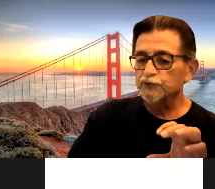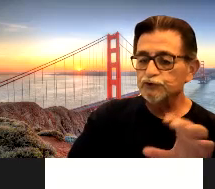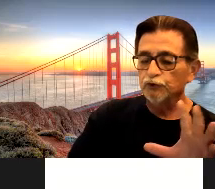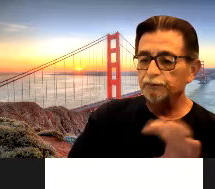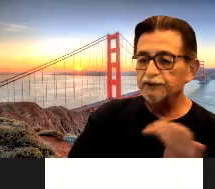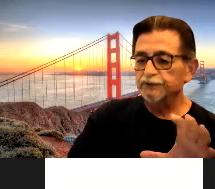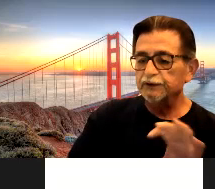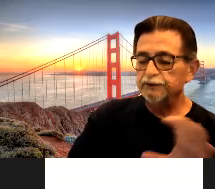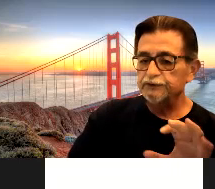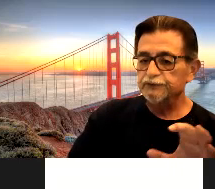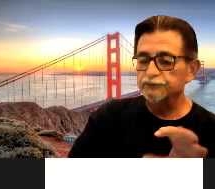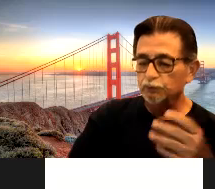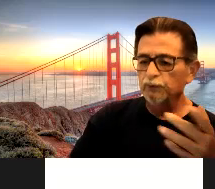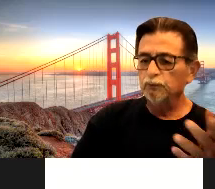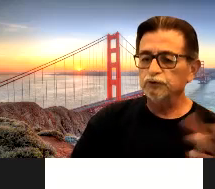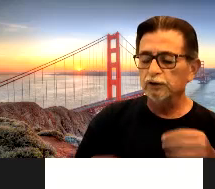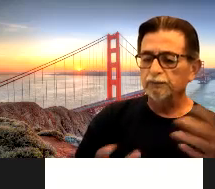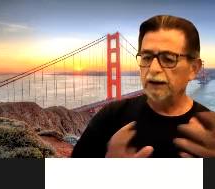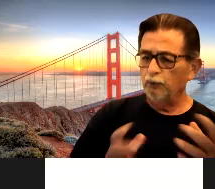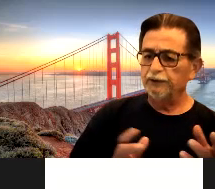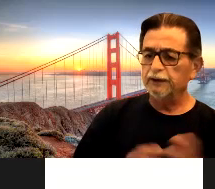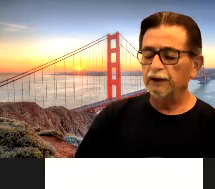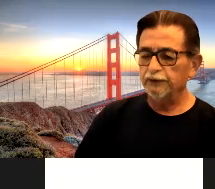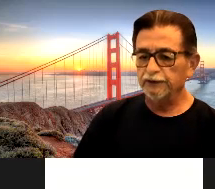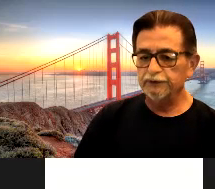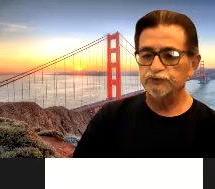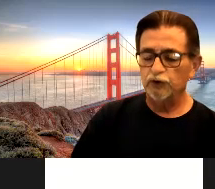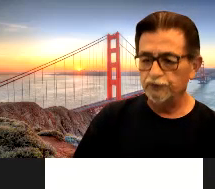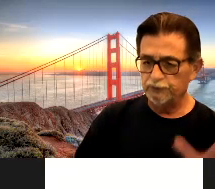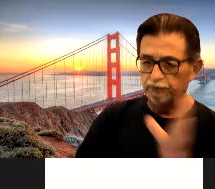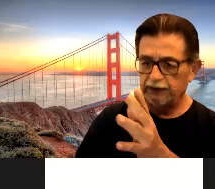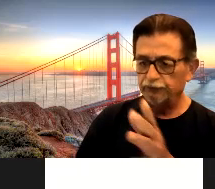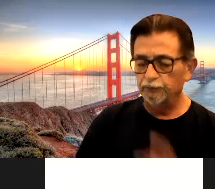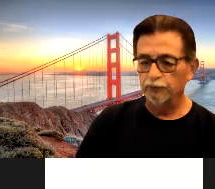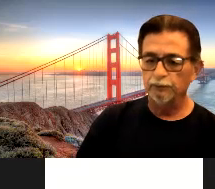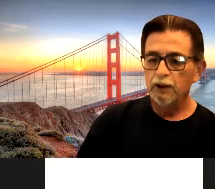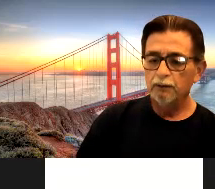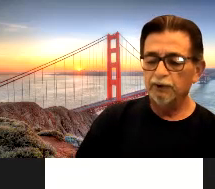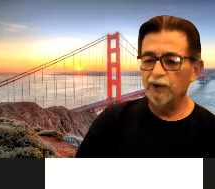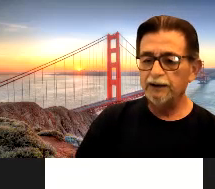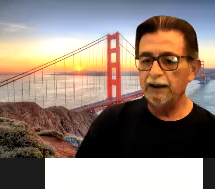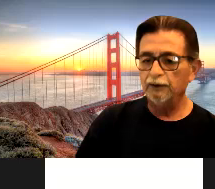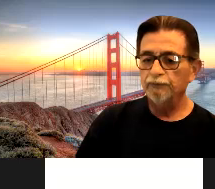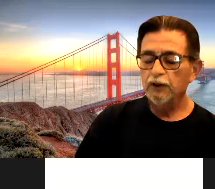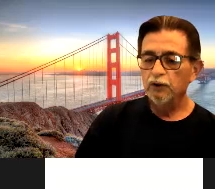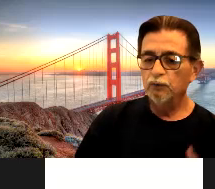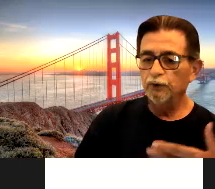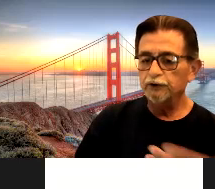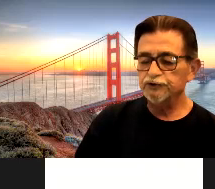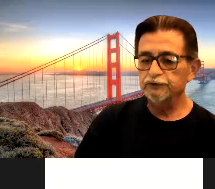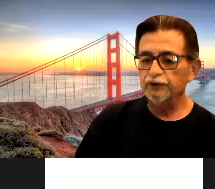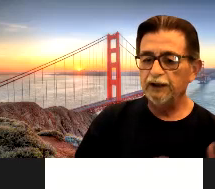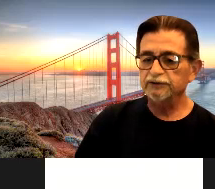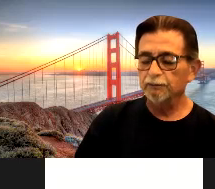don't know for sure. Depends on the conditions. And we'll talk about how we can calculate this charge down the road. But right now,